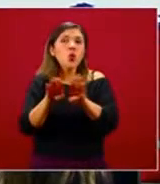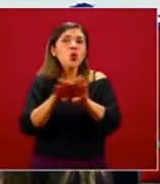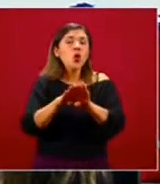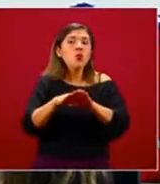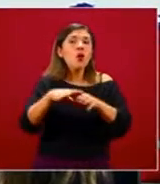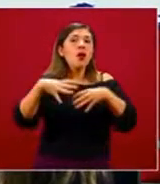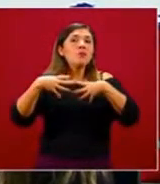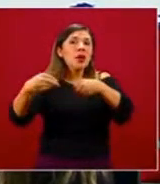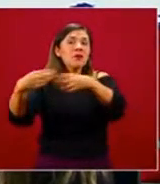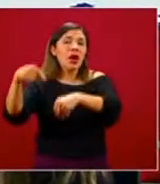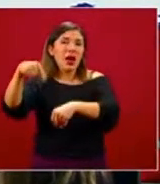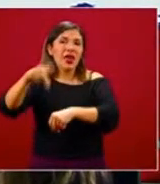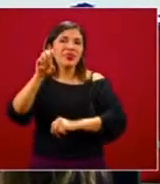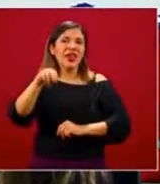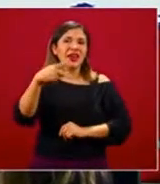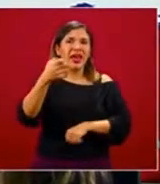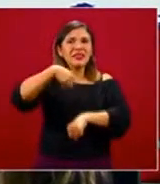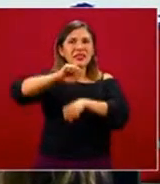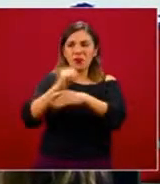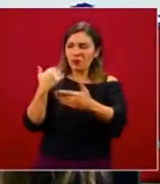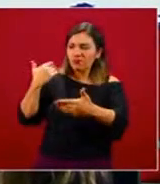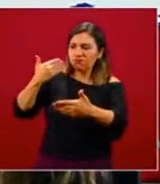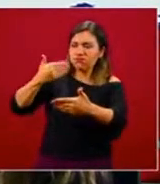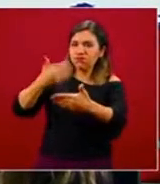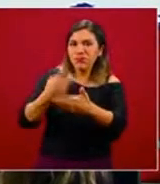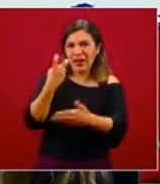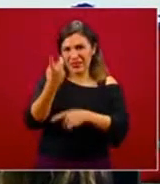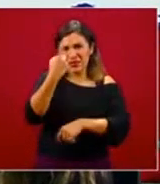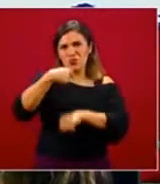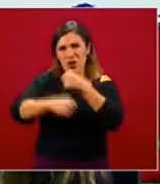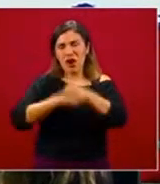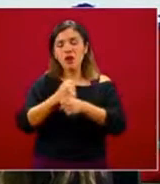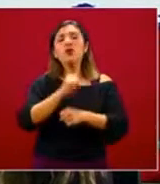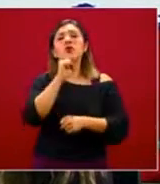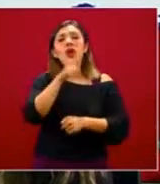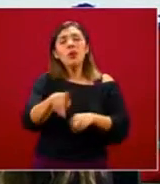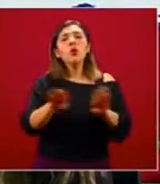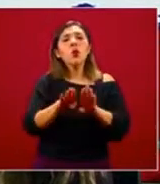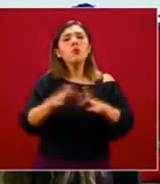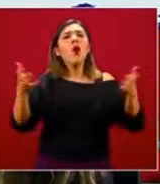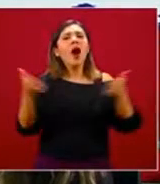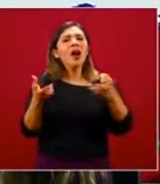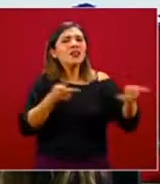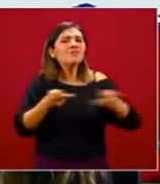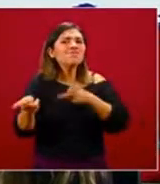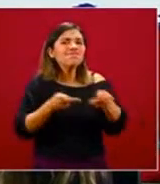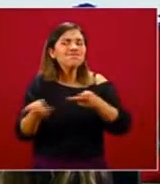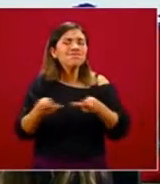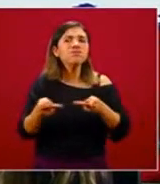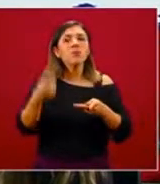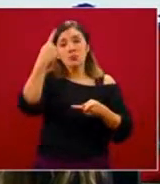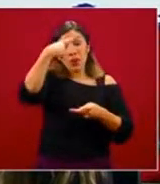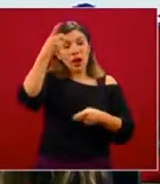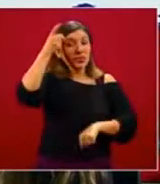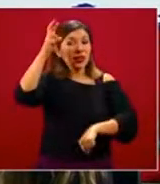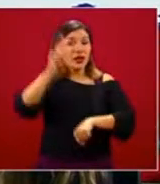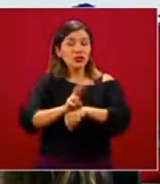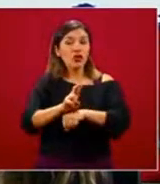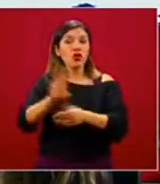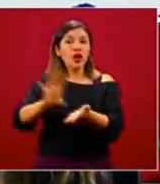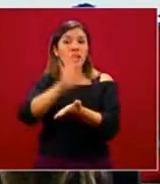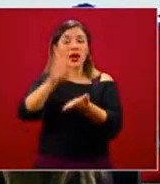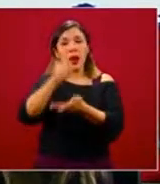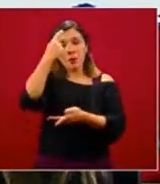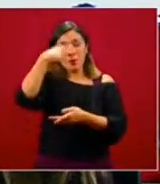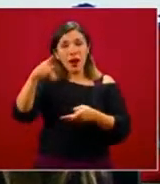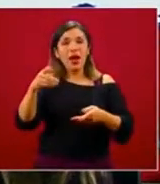also from the epidemiological situation of dengue from the last few weeks, or what we've had